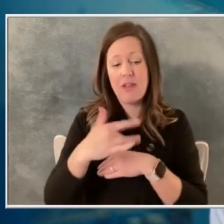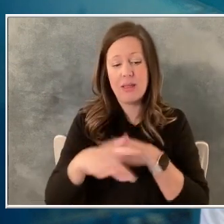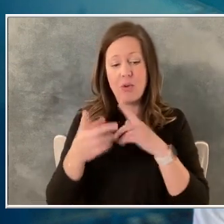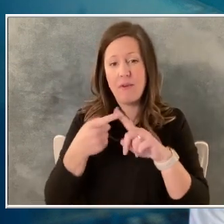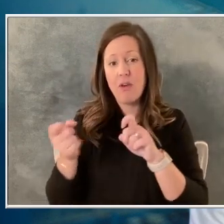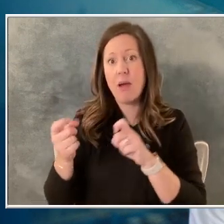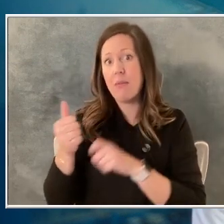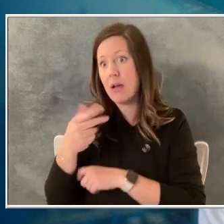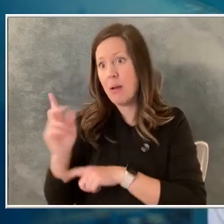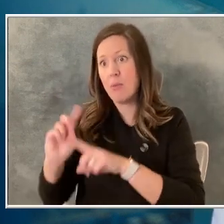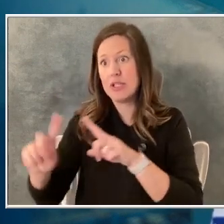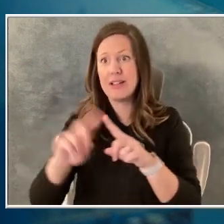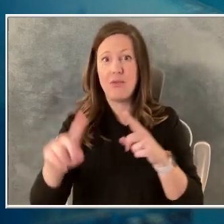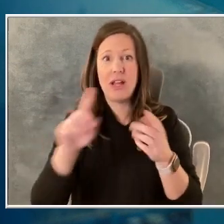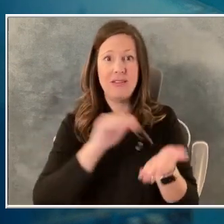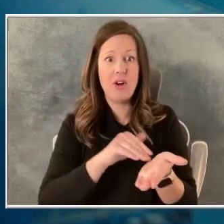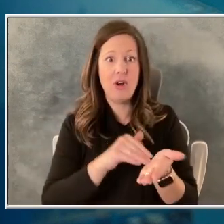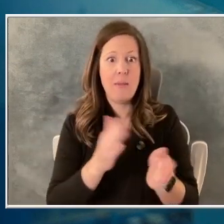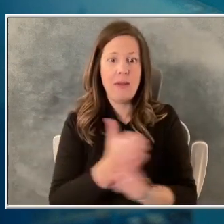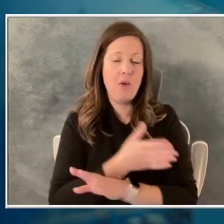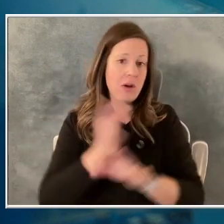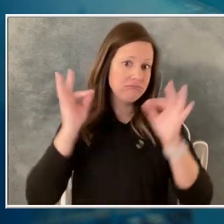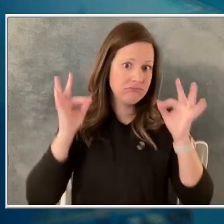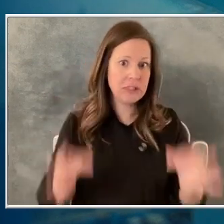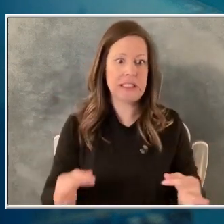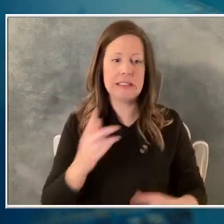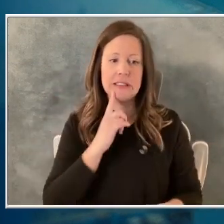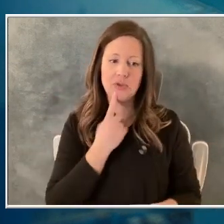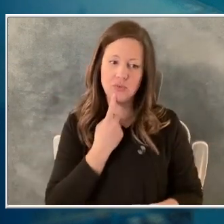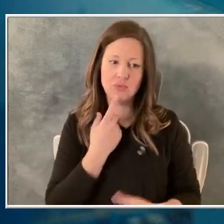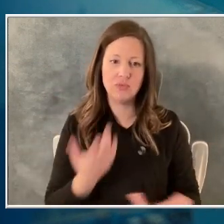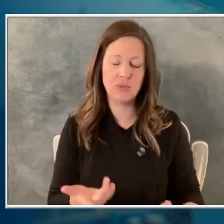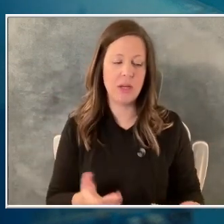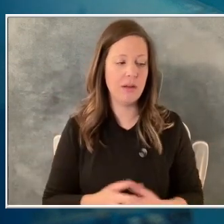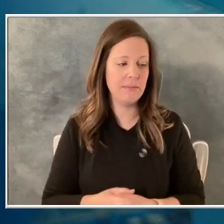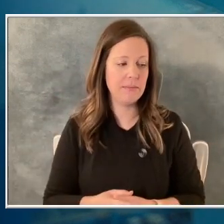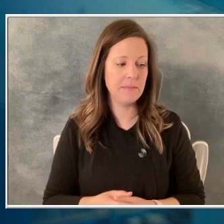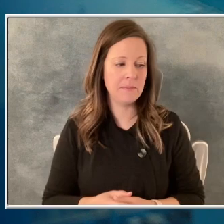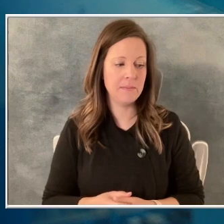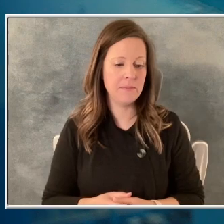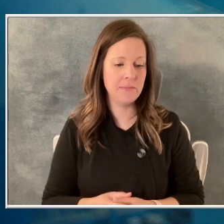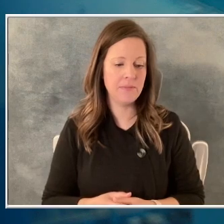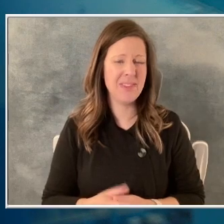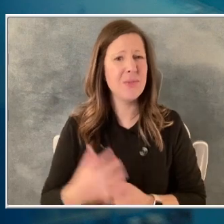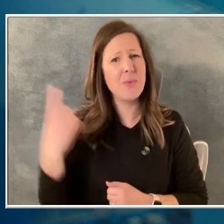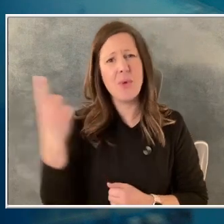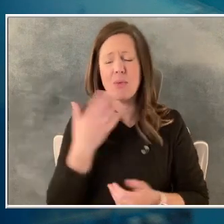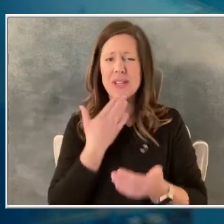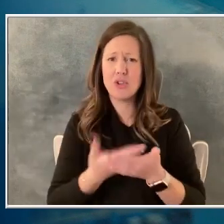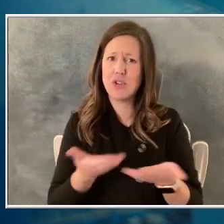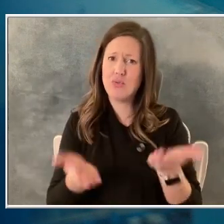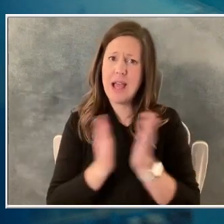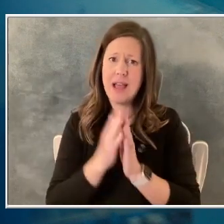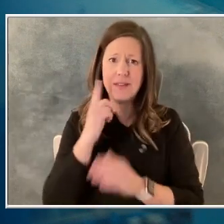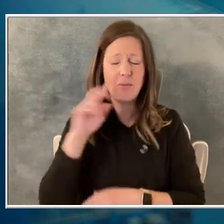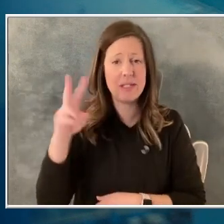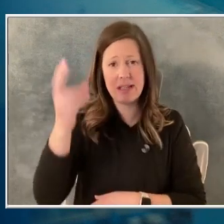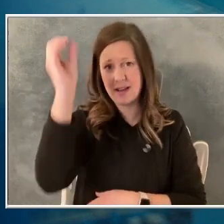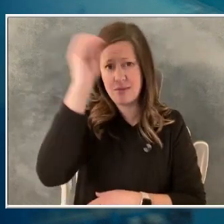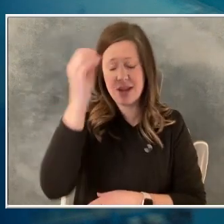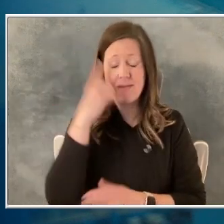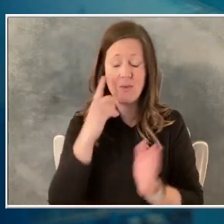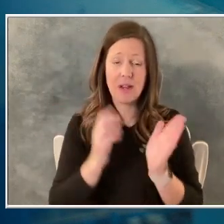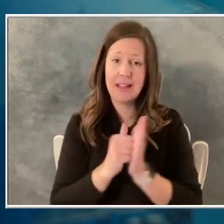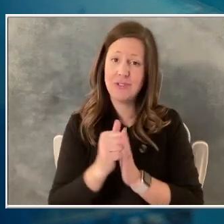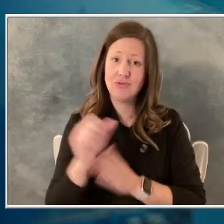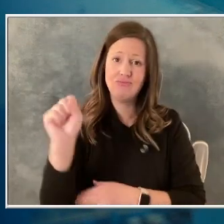such a major decision. I think always good to ask for a second opinion for cancer. Now, you can